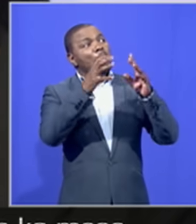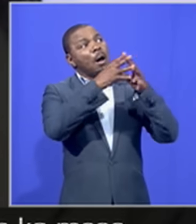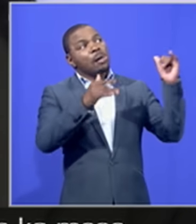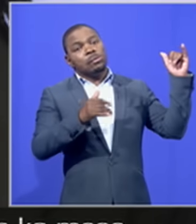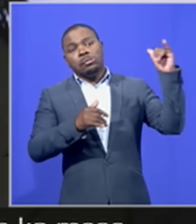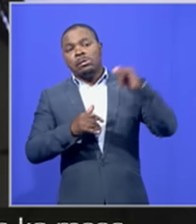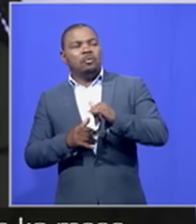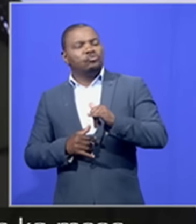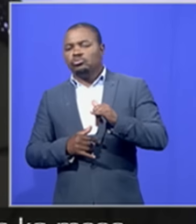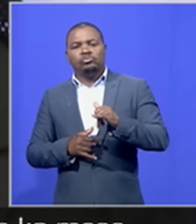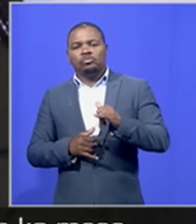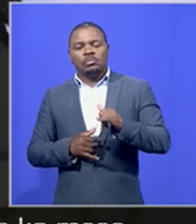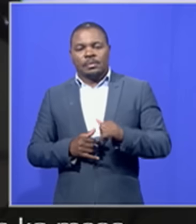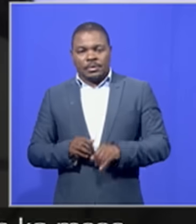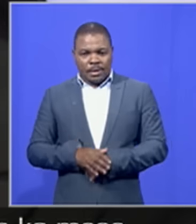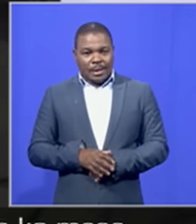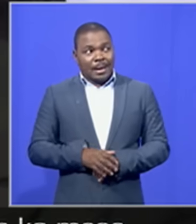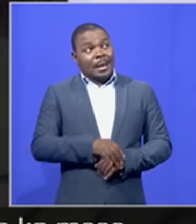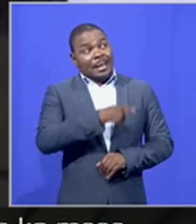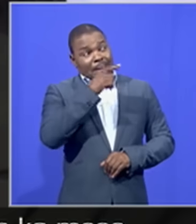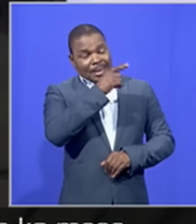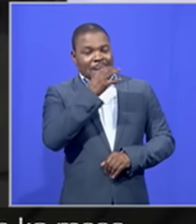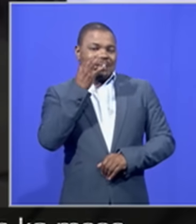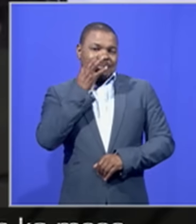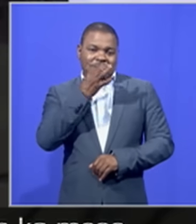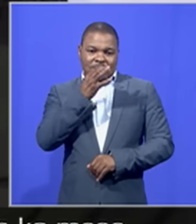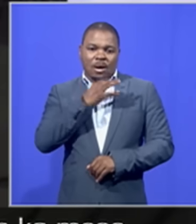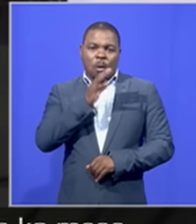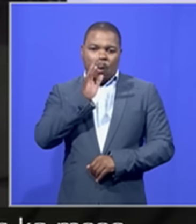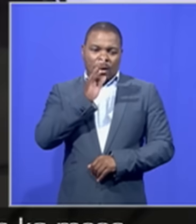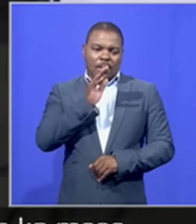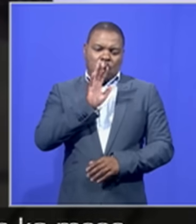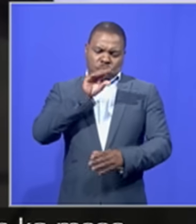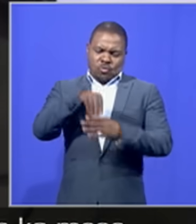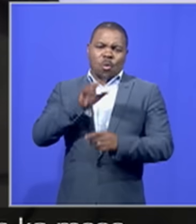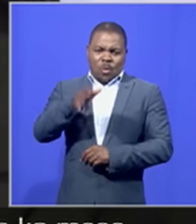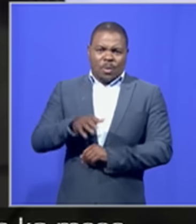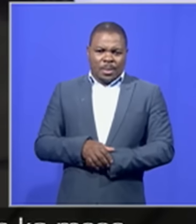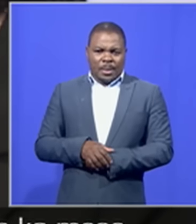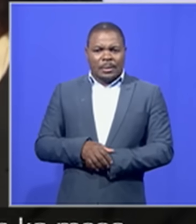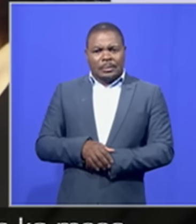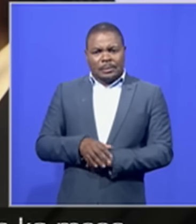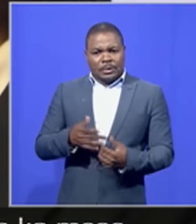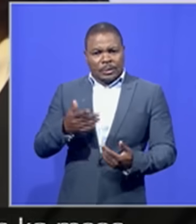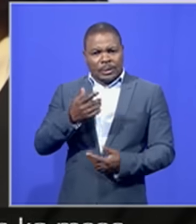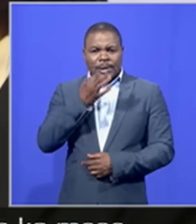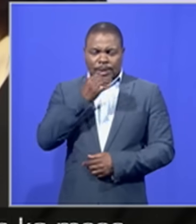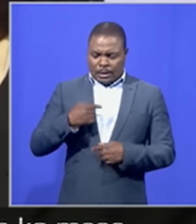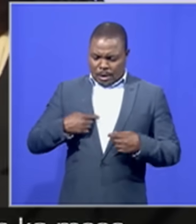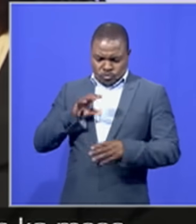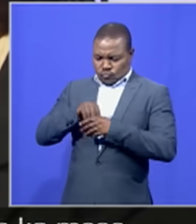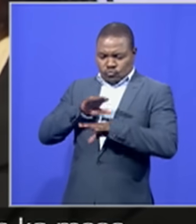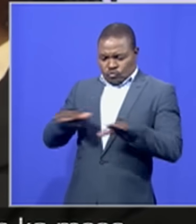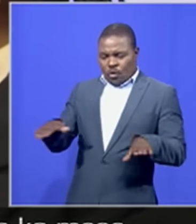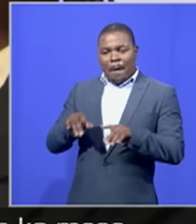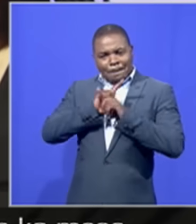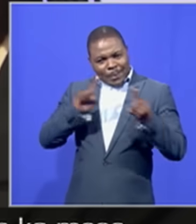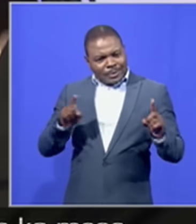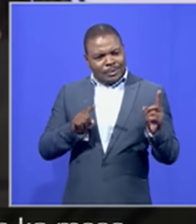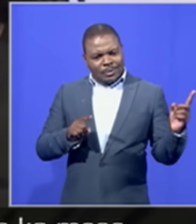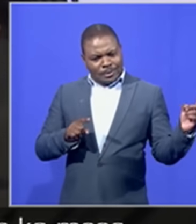America mme ba phia hore ba nka karolo. Ke ho nka karolo hoba ha o tla moketeng o tla o